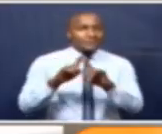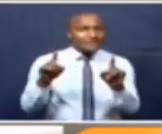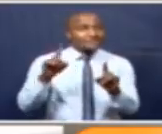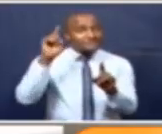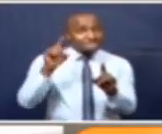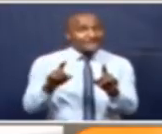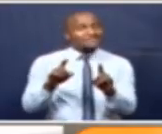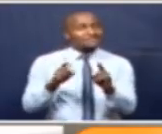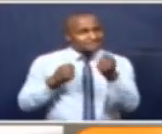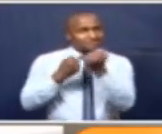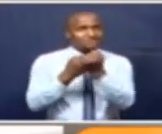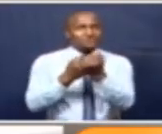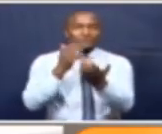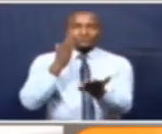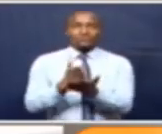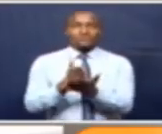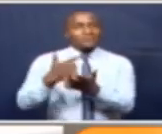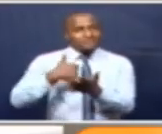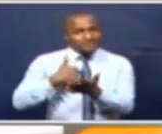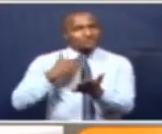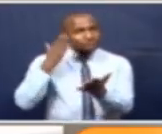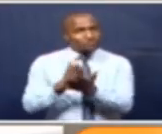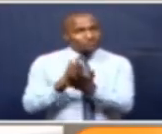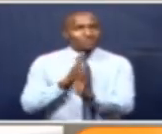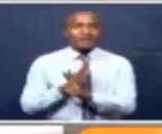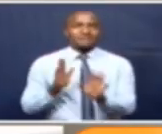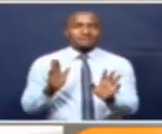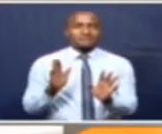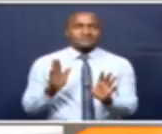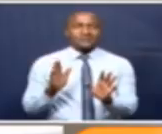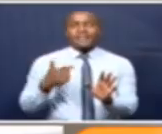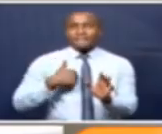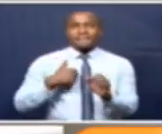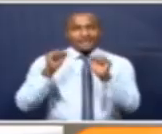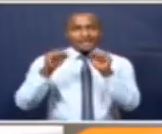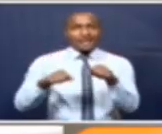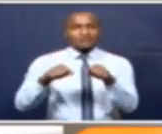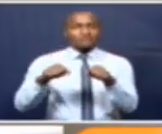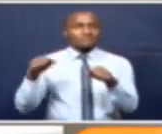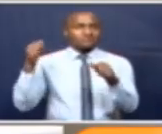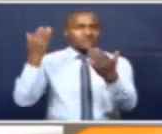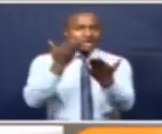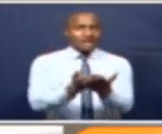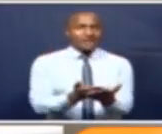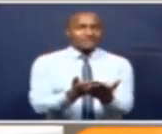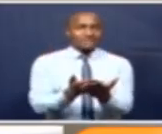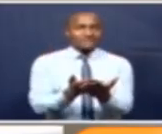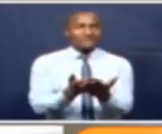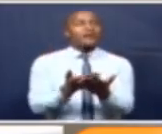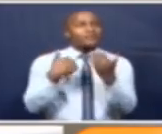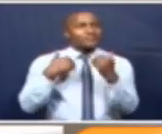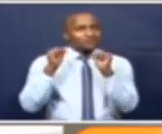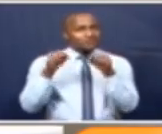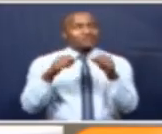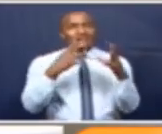stand for it. And that is what I have done. You know, Jeff, I could have arrived here and not done anything. I could have left the country